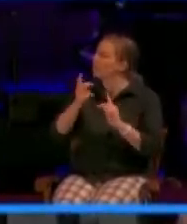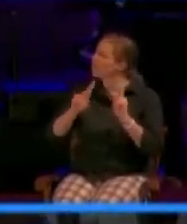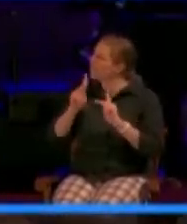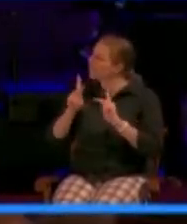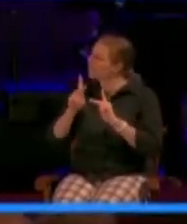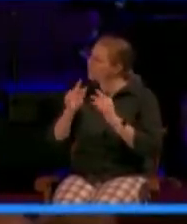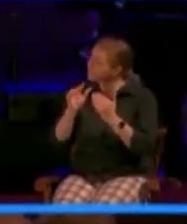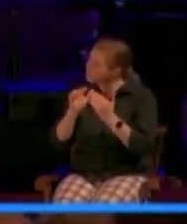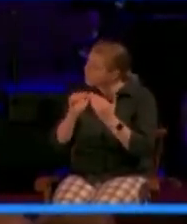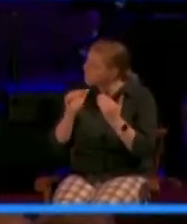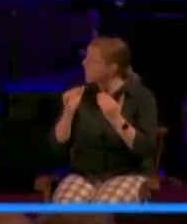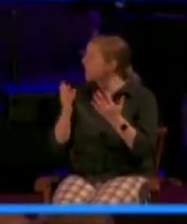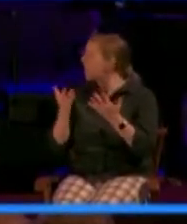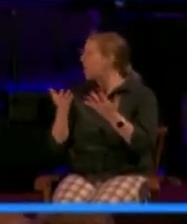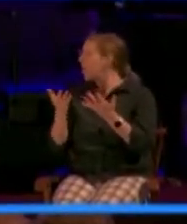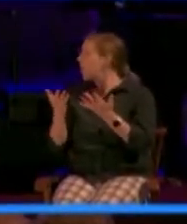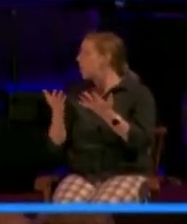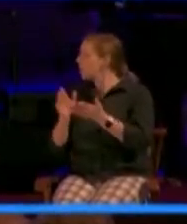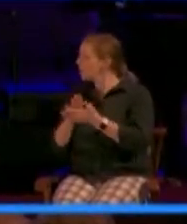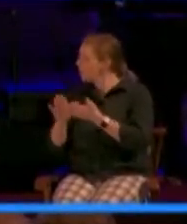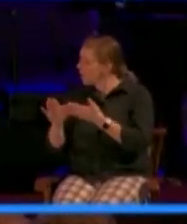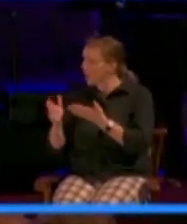what he says. Pretty staggering, really.